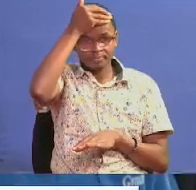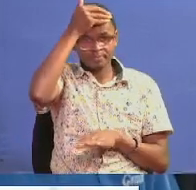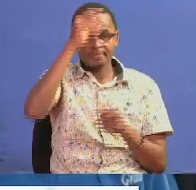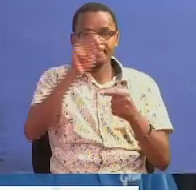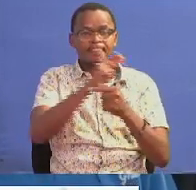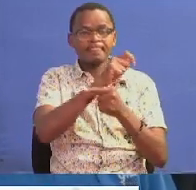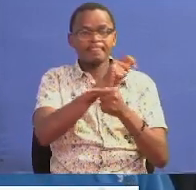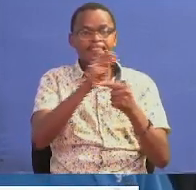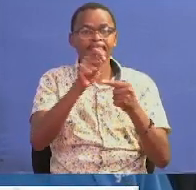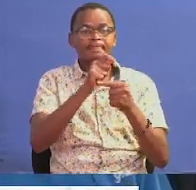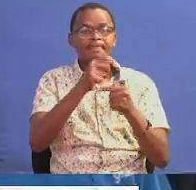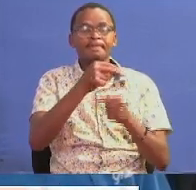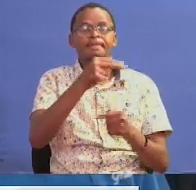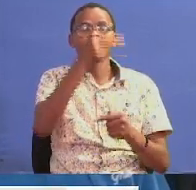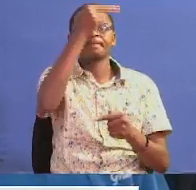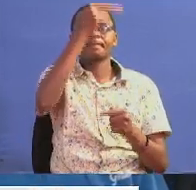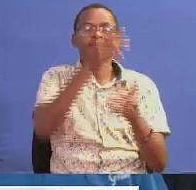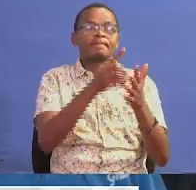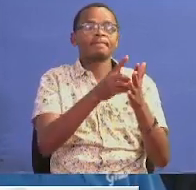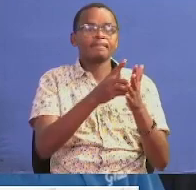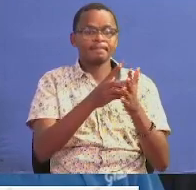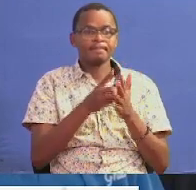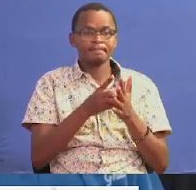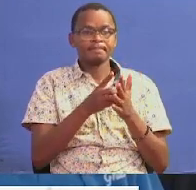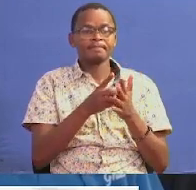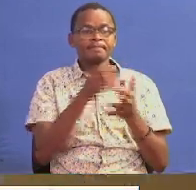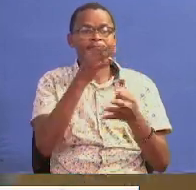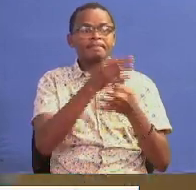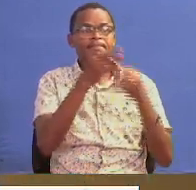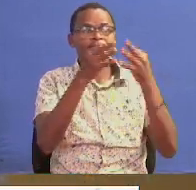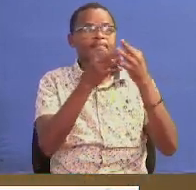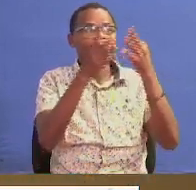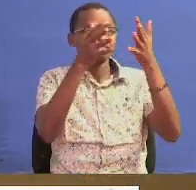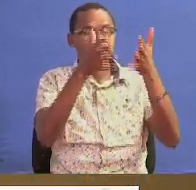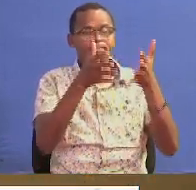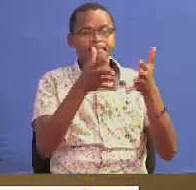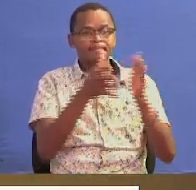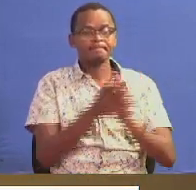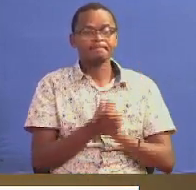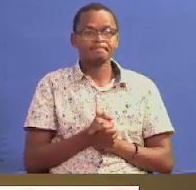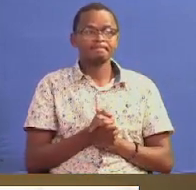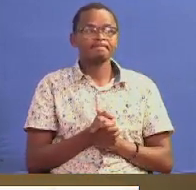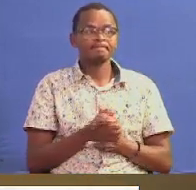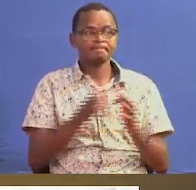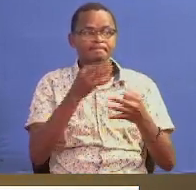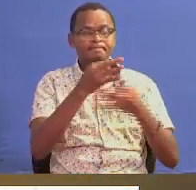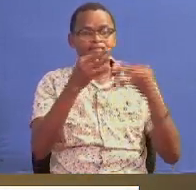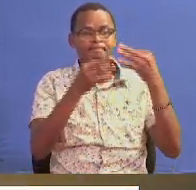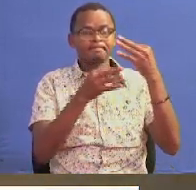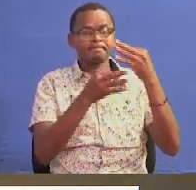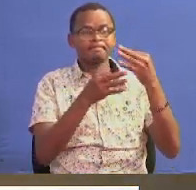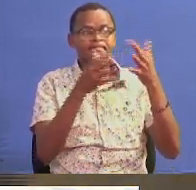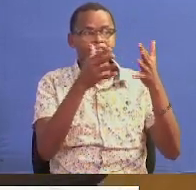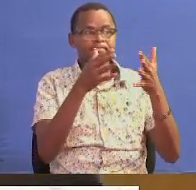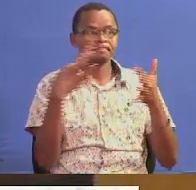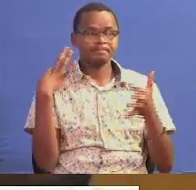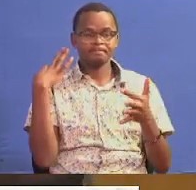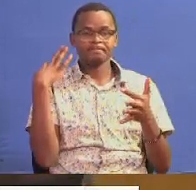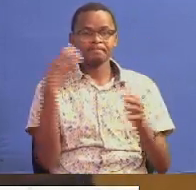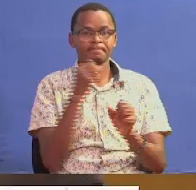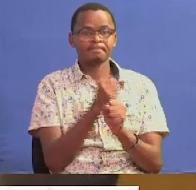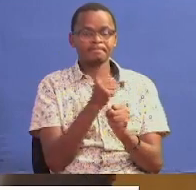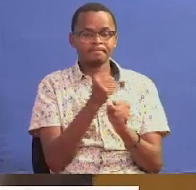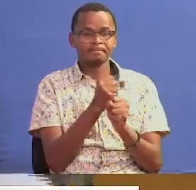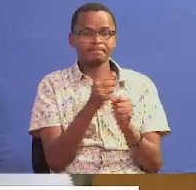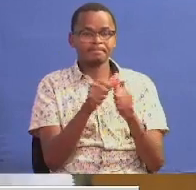nurses trained in Kenya are in high demand, because the structures that has been there, the structures put in place previously